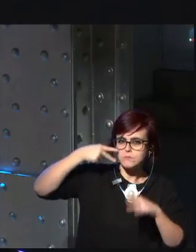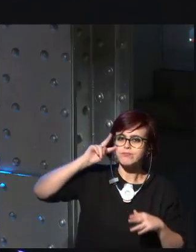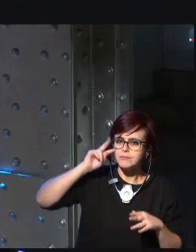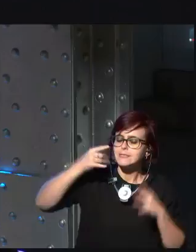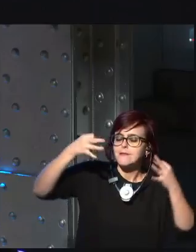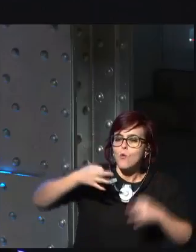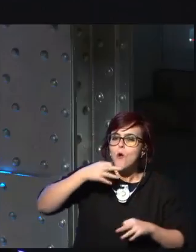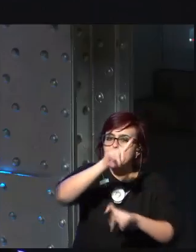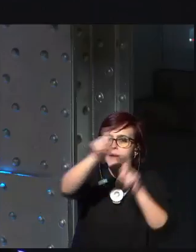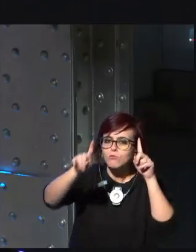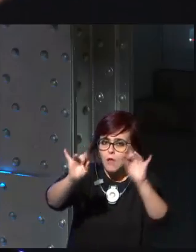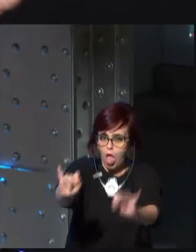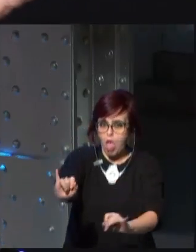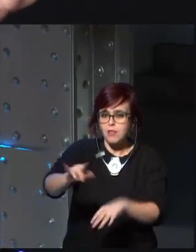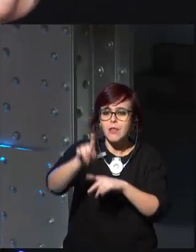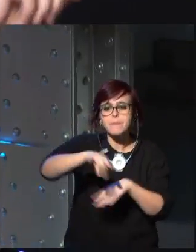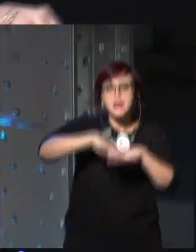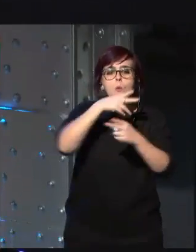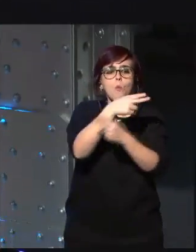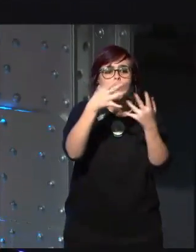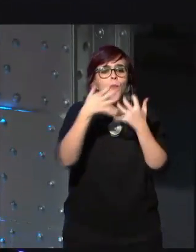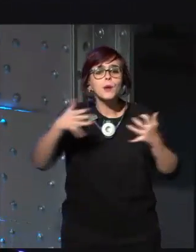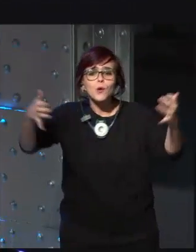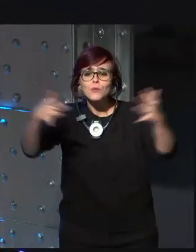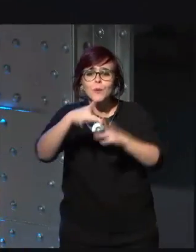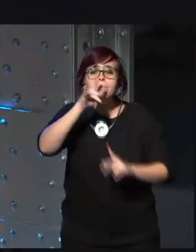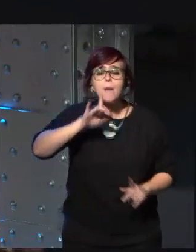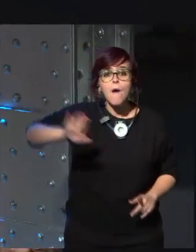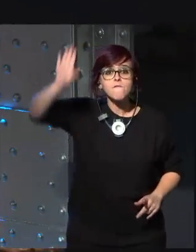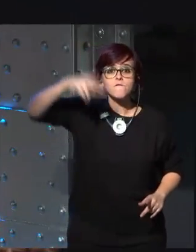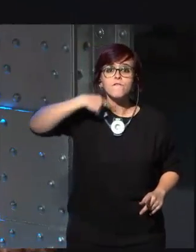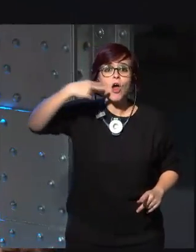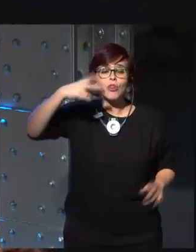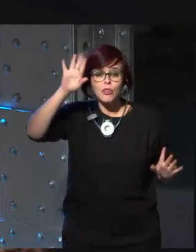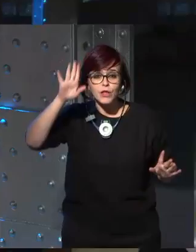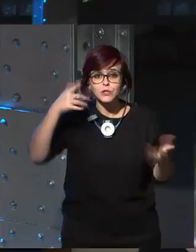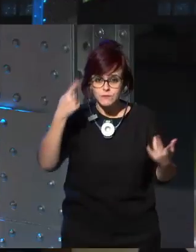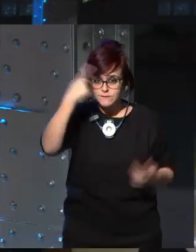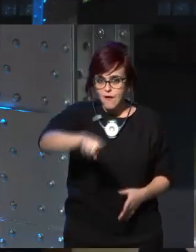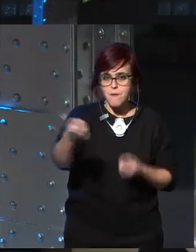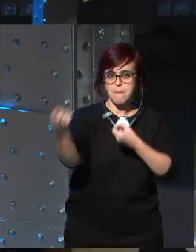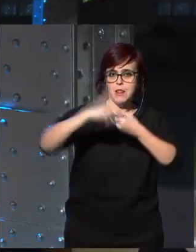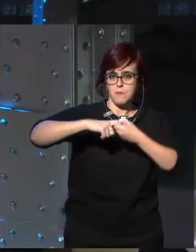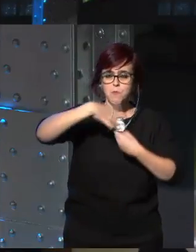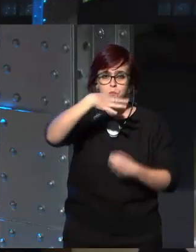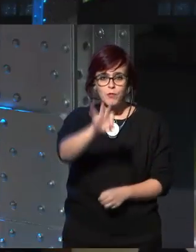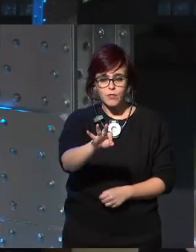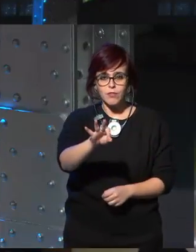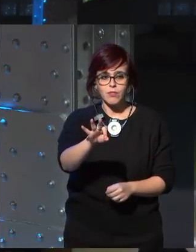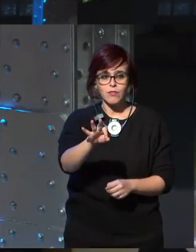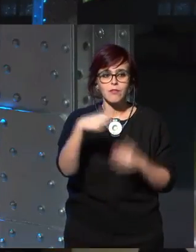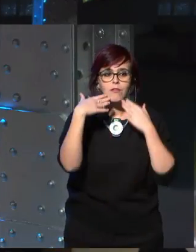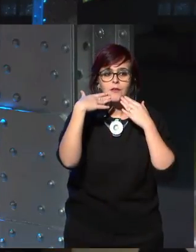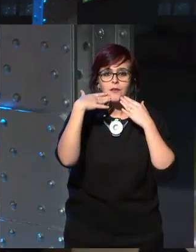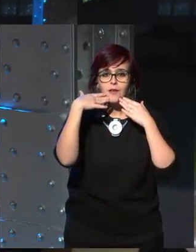musical experts from the group and someone from the general public. You probably know that